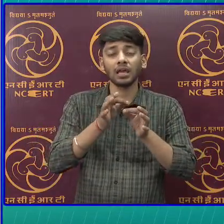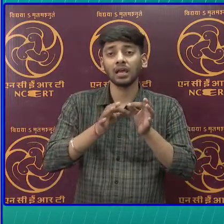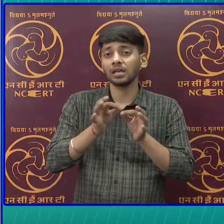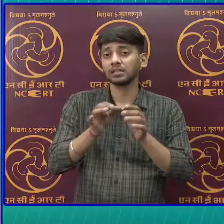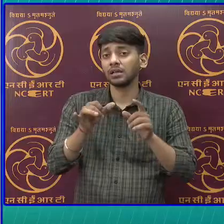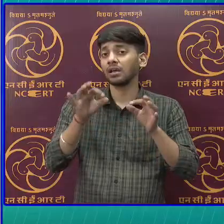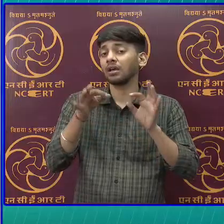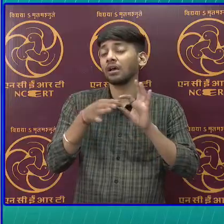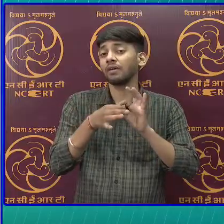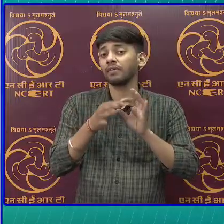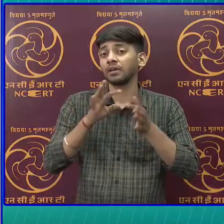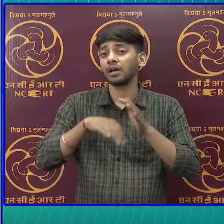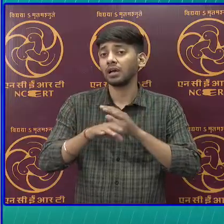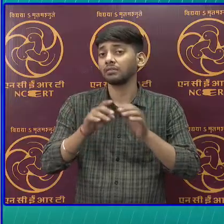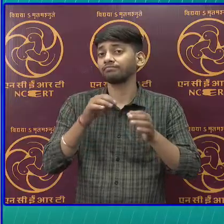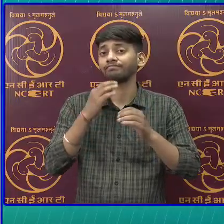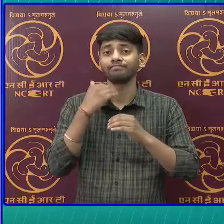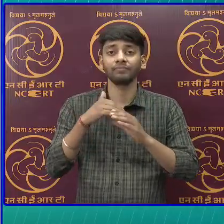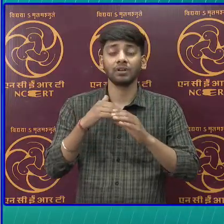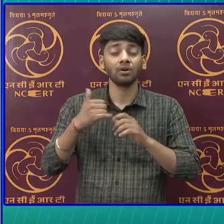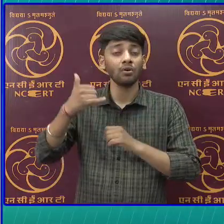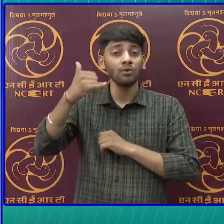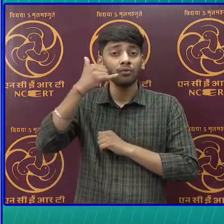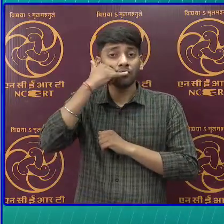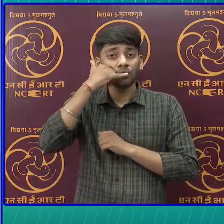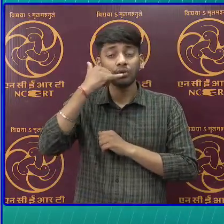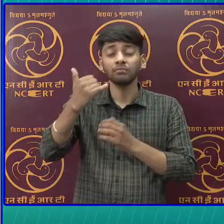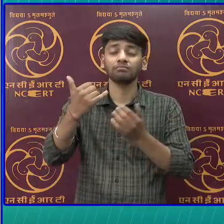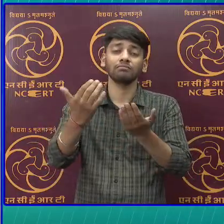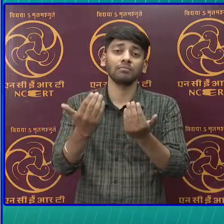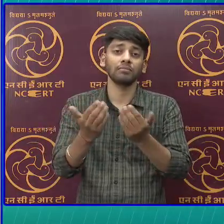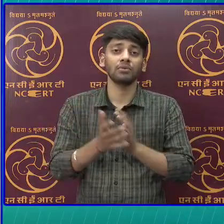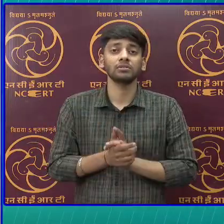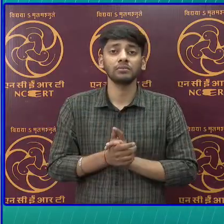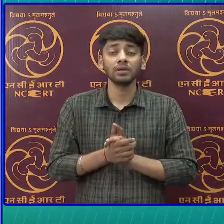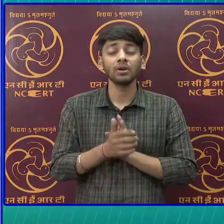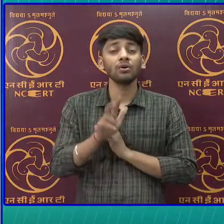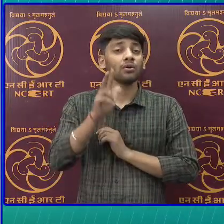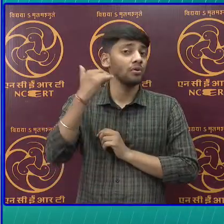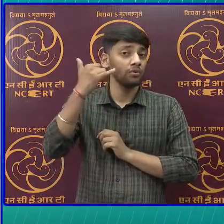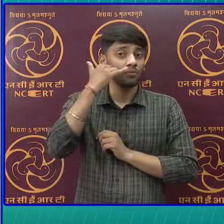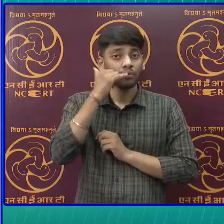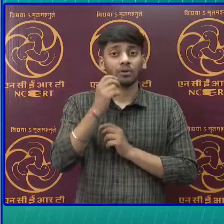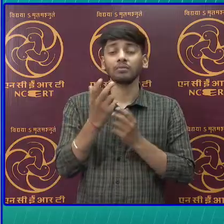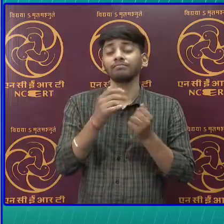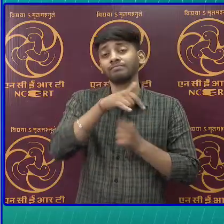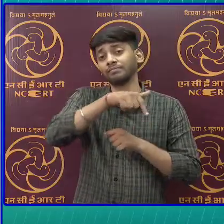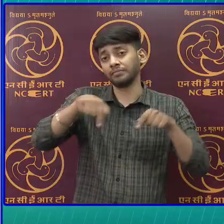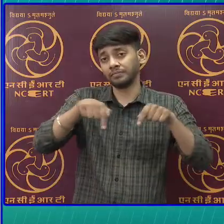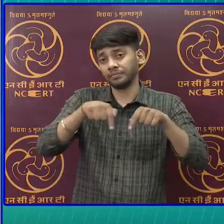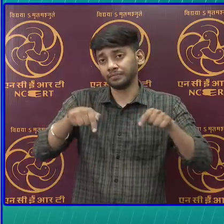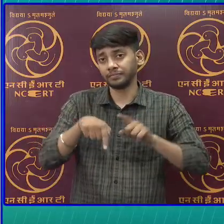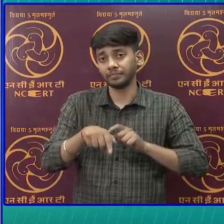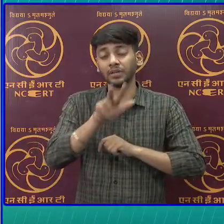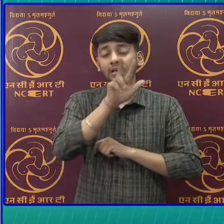Official. And we have also phone number and email ID which you can note it down. Our phone number is flashing on your screen, which